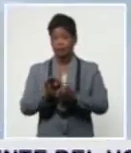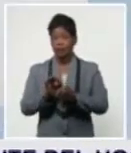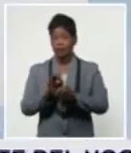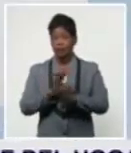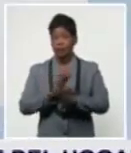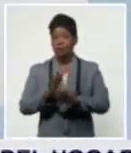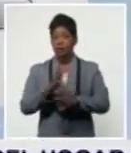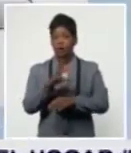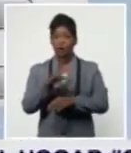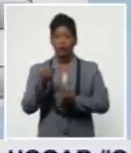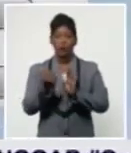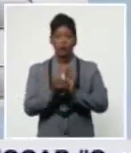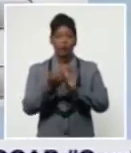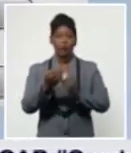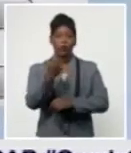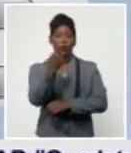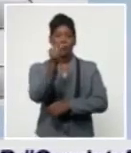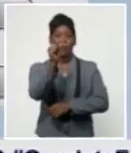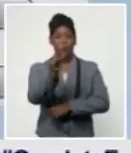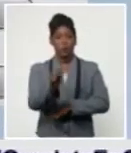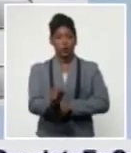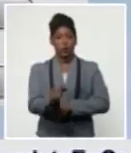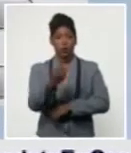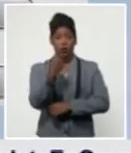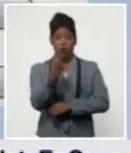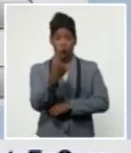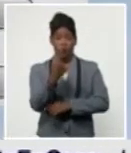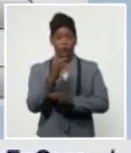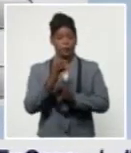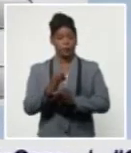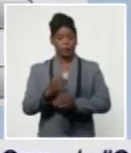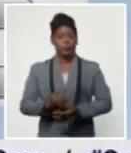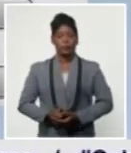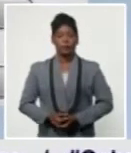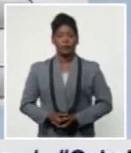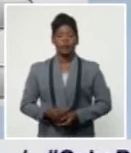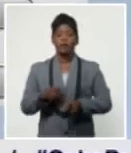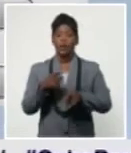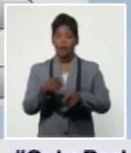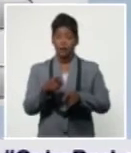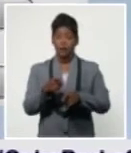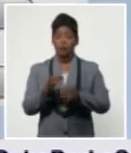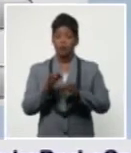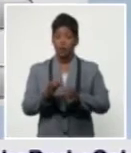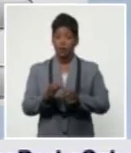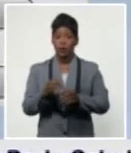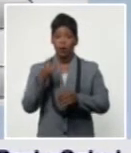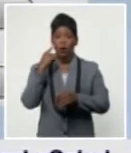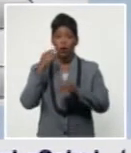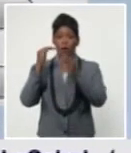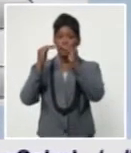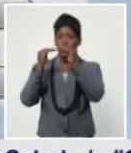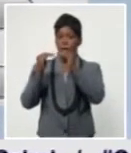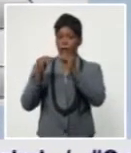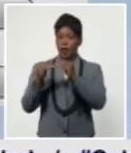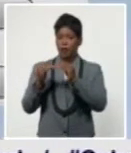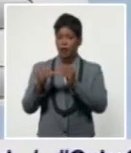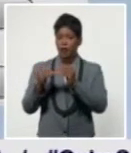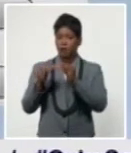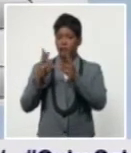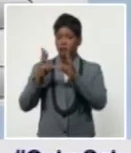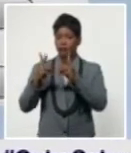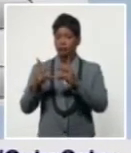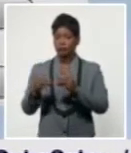2,246 samples, one patient tested positive for COVID-19. And Cuba has